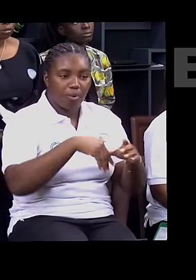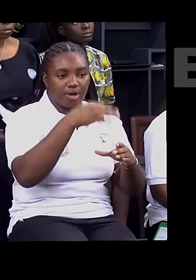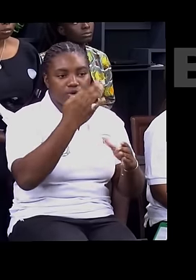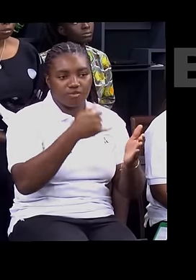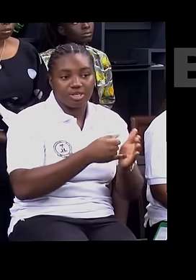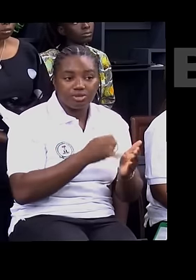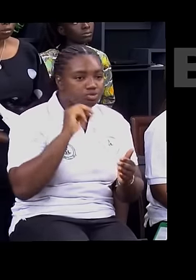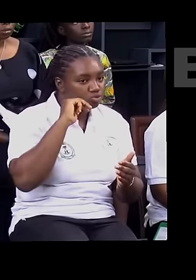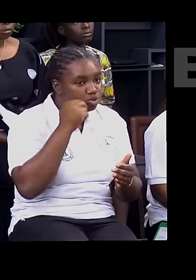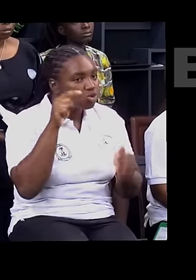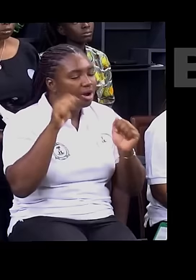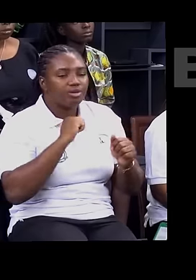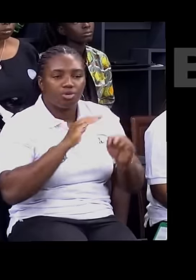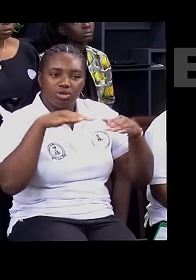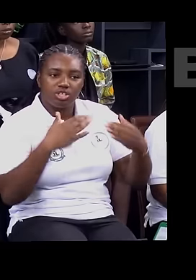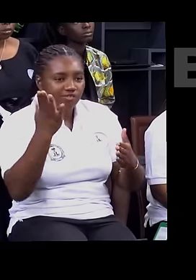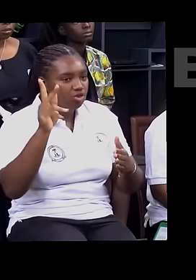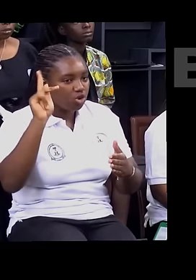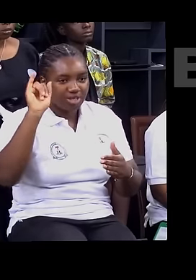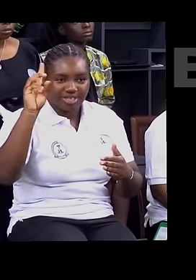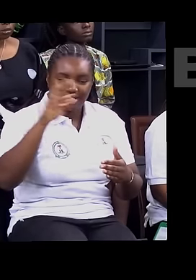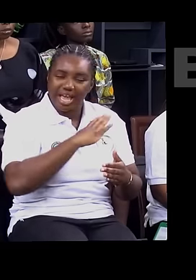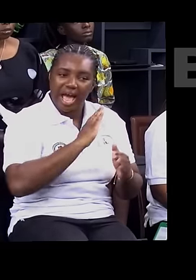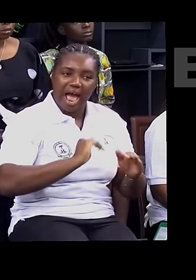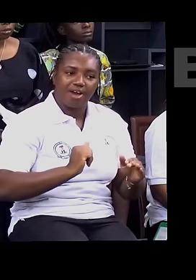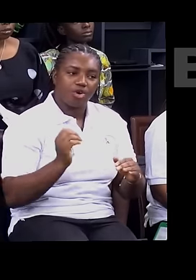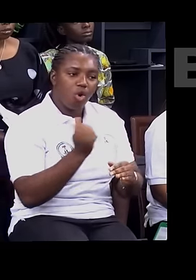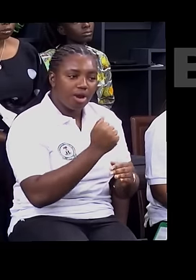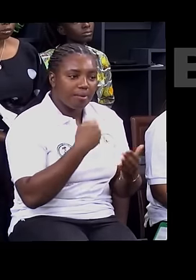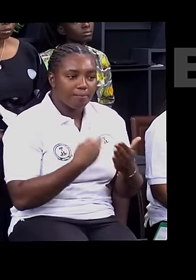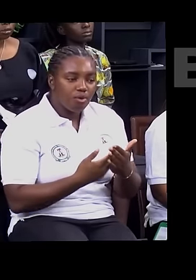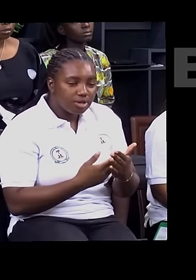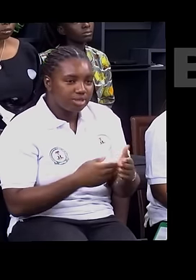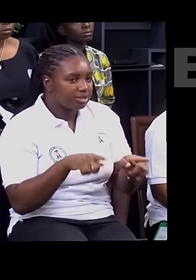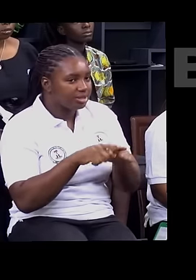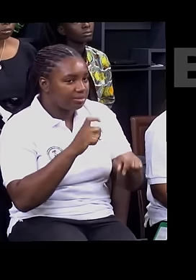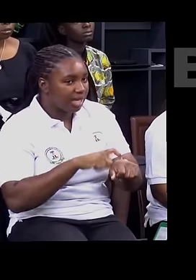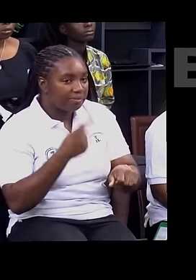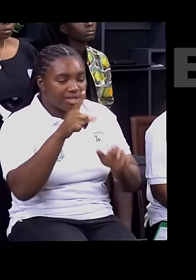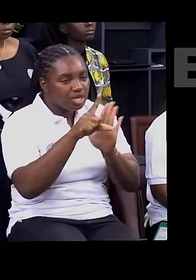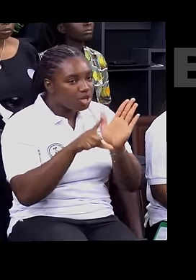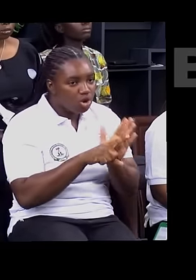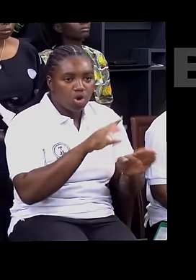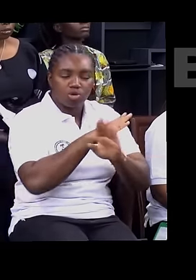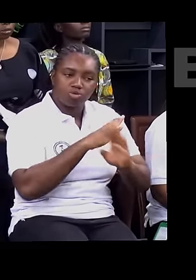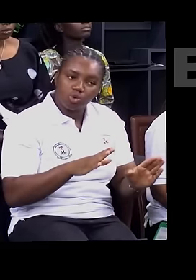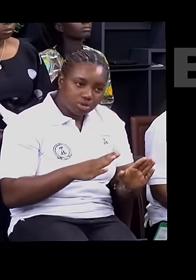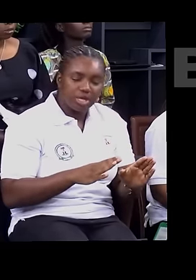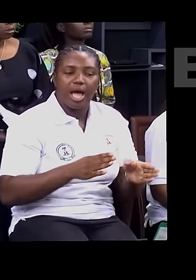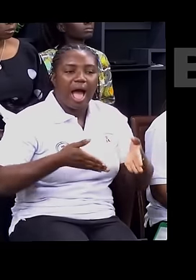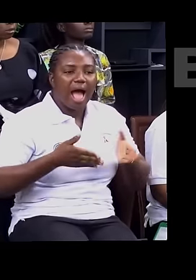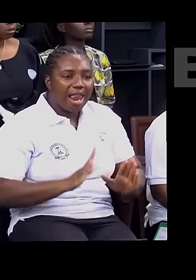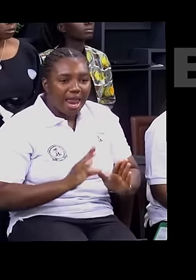You cannot donate your kidney and collect money at the same time. In any case, the law does not allow organ sale in